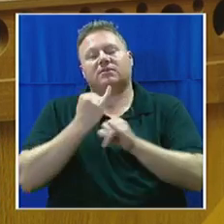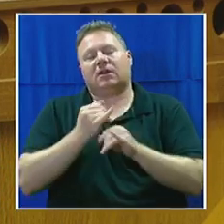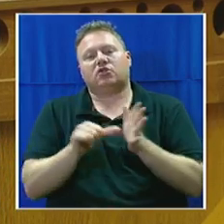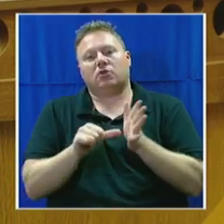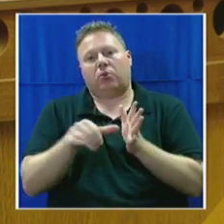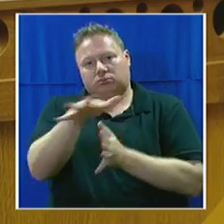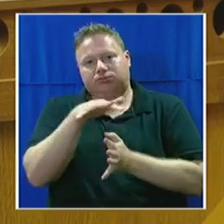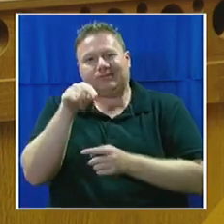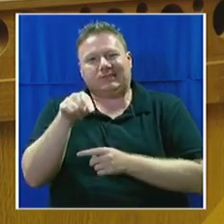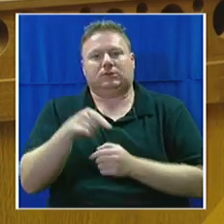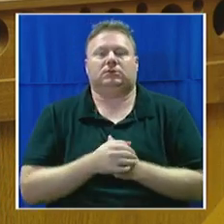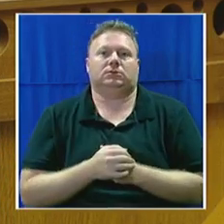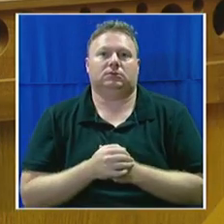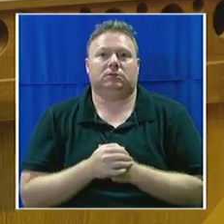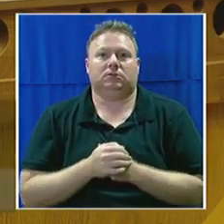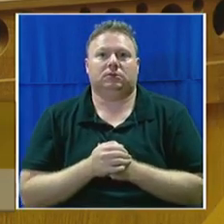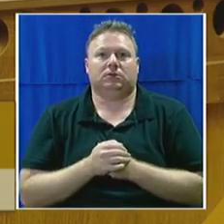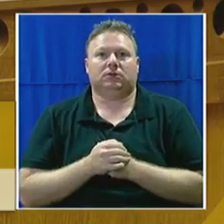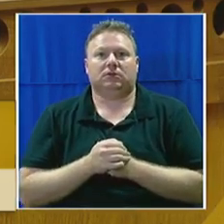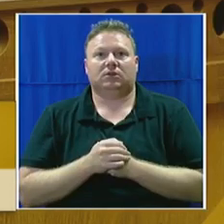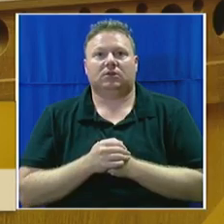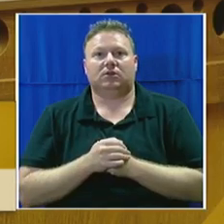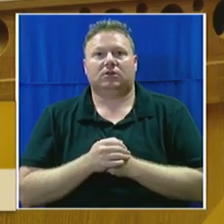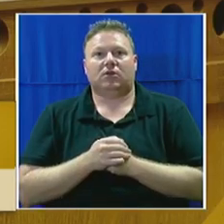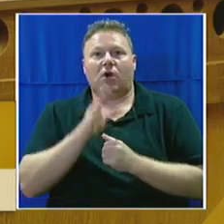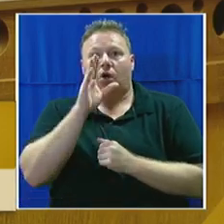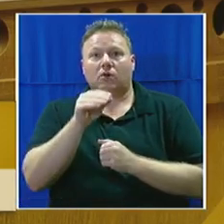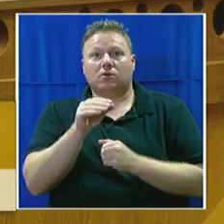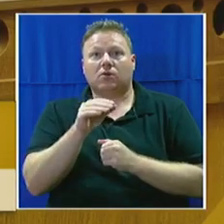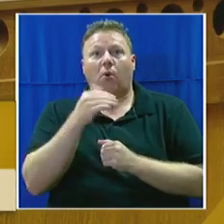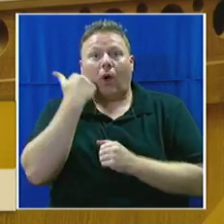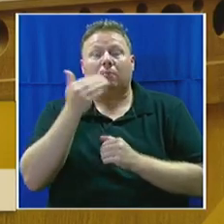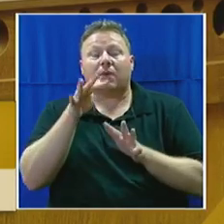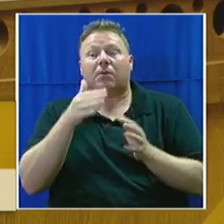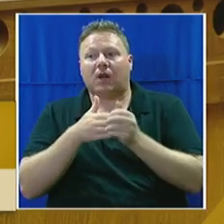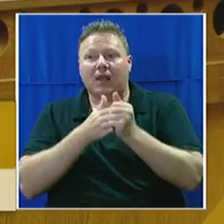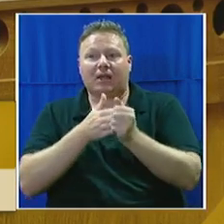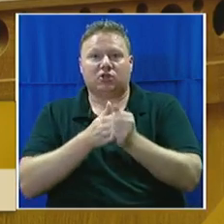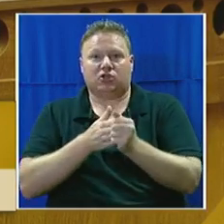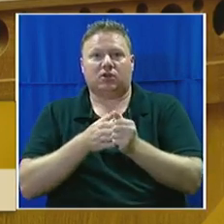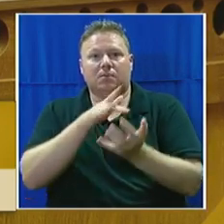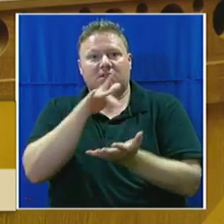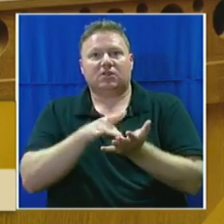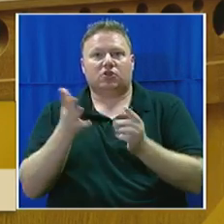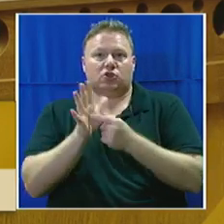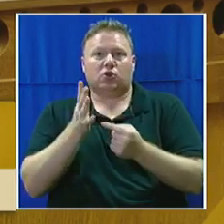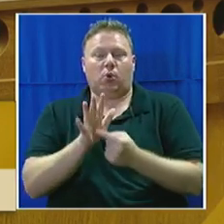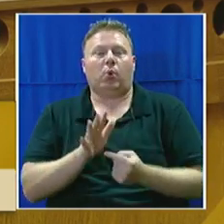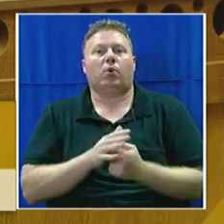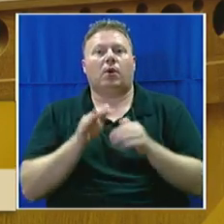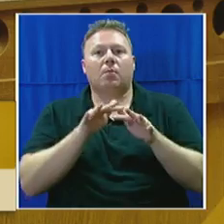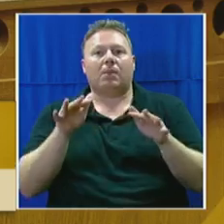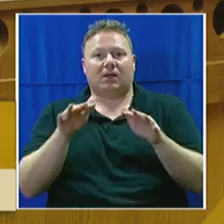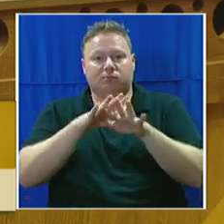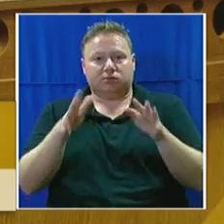one. It calls to task those who are in leadership positions with public platforms to